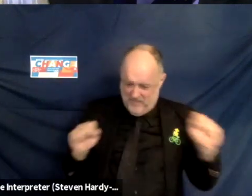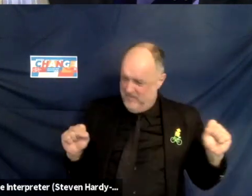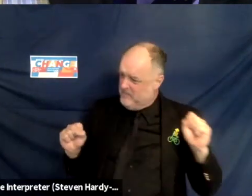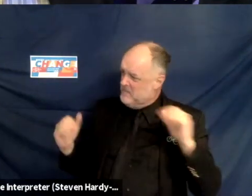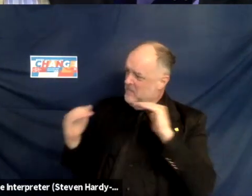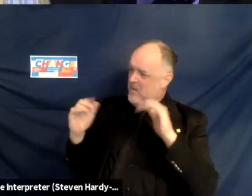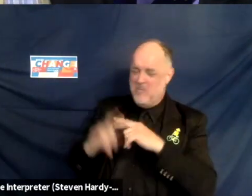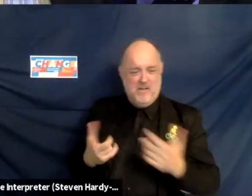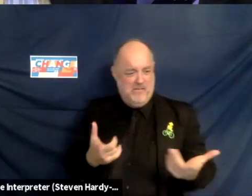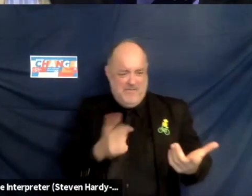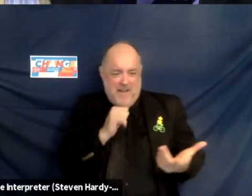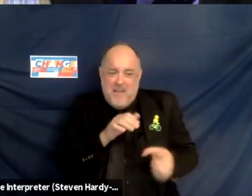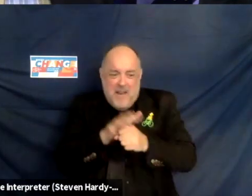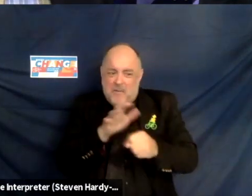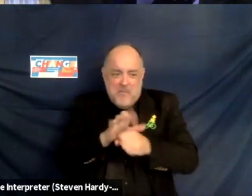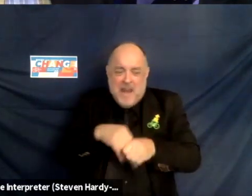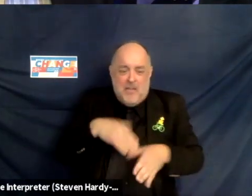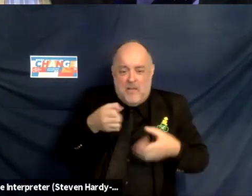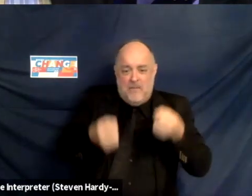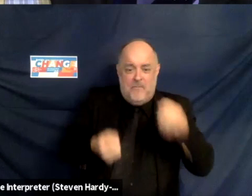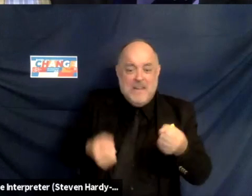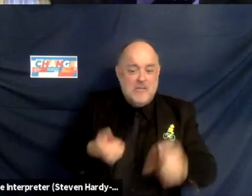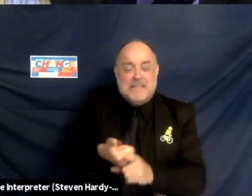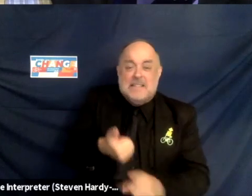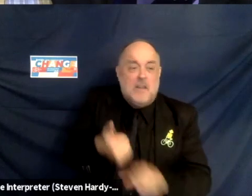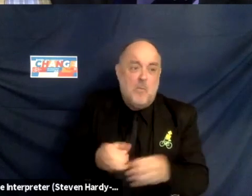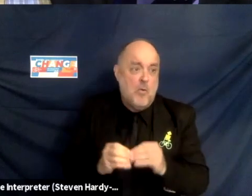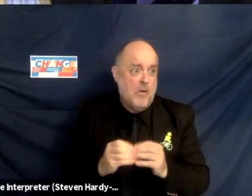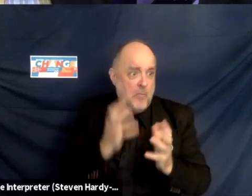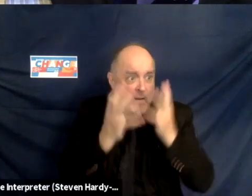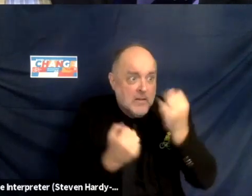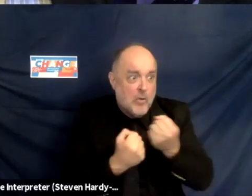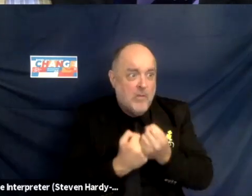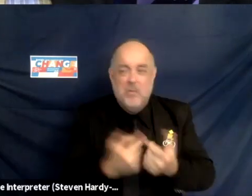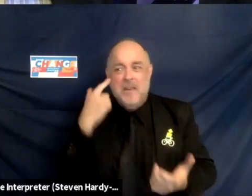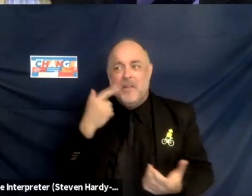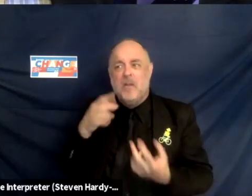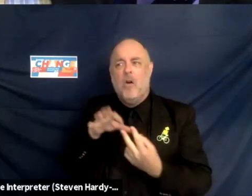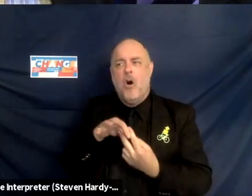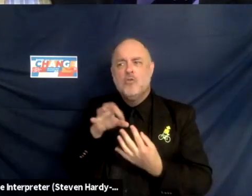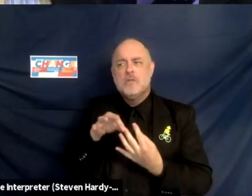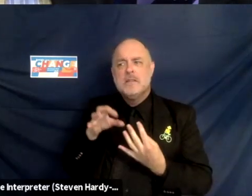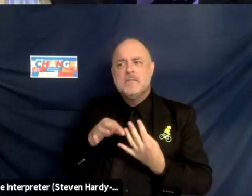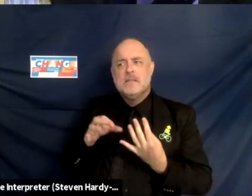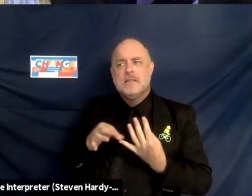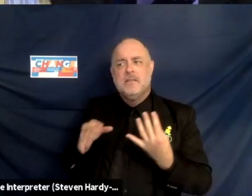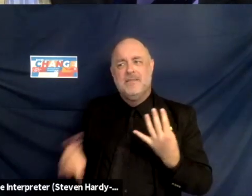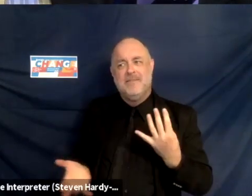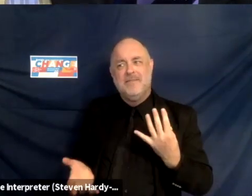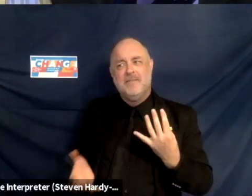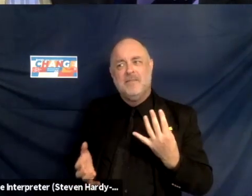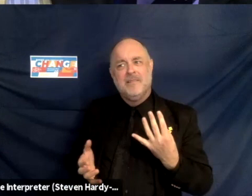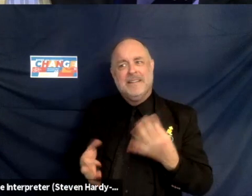the vehicle more climate friendly. We also need to have alternatives to using a vehicle, and that's what biking, walking,